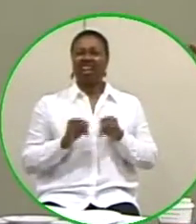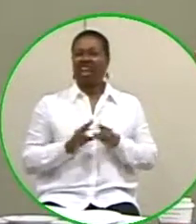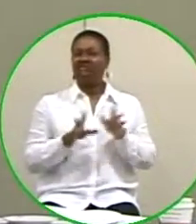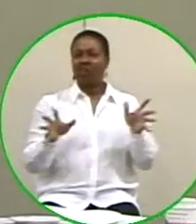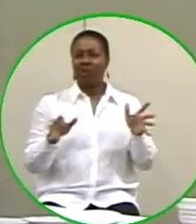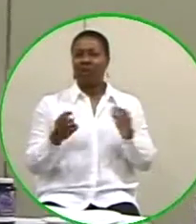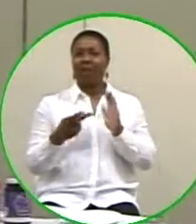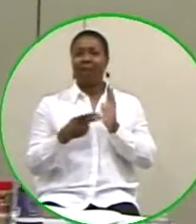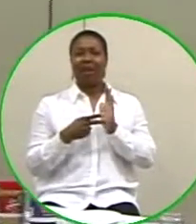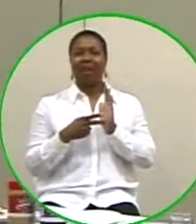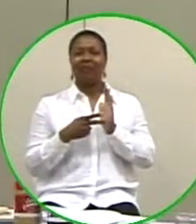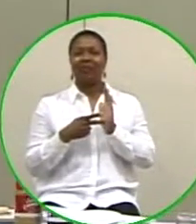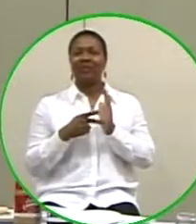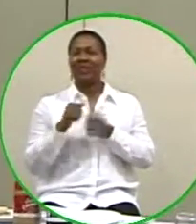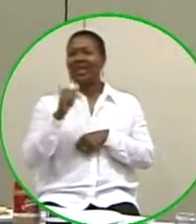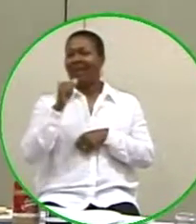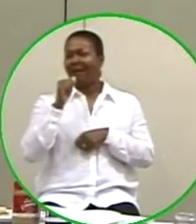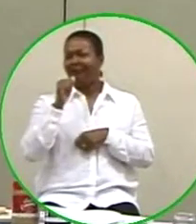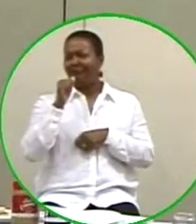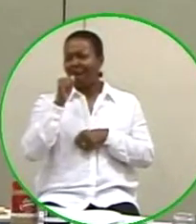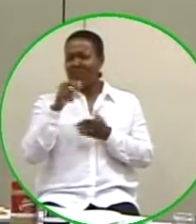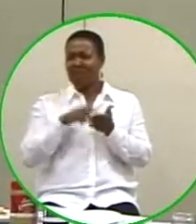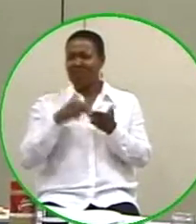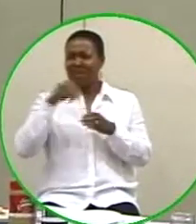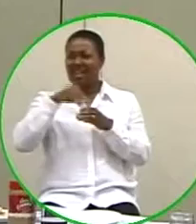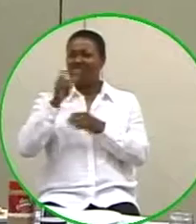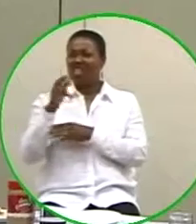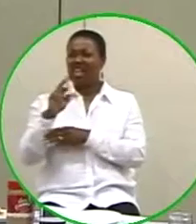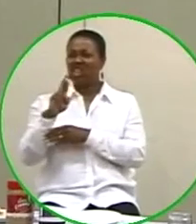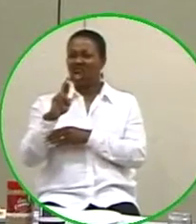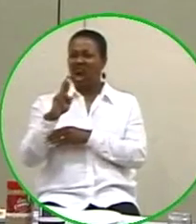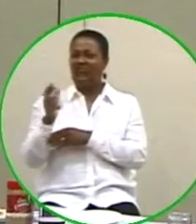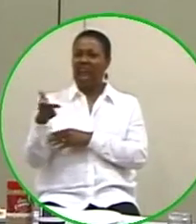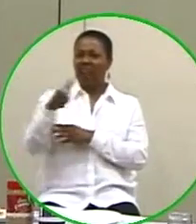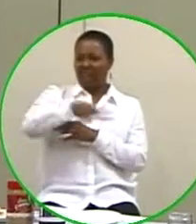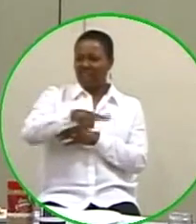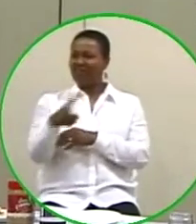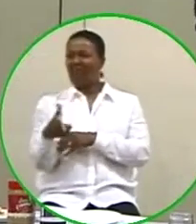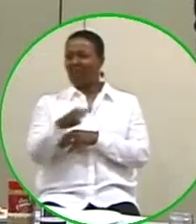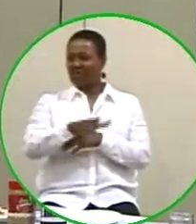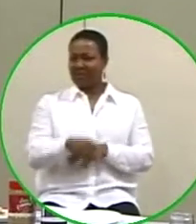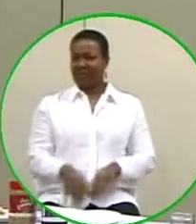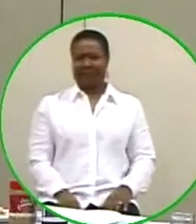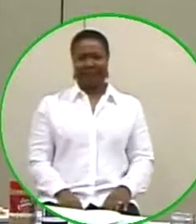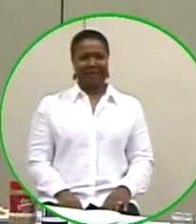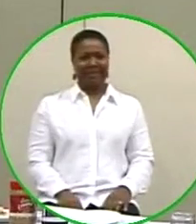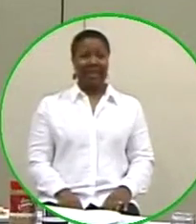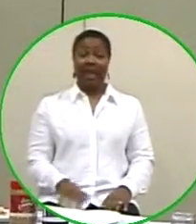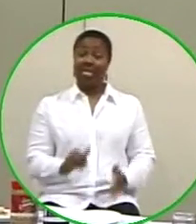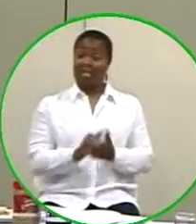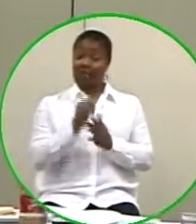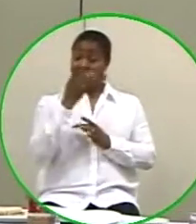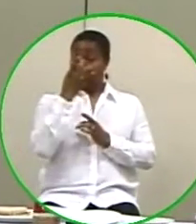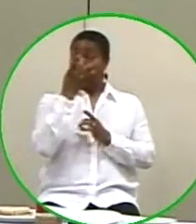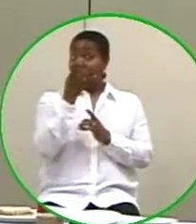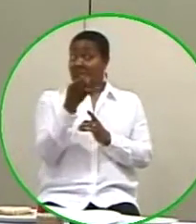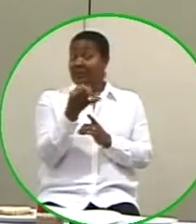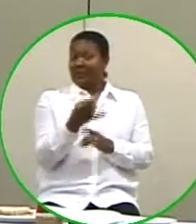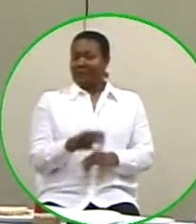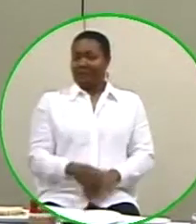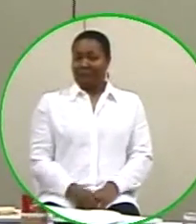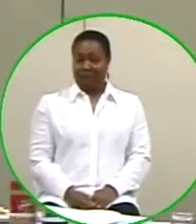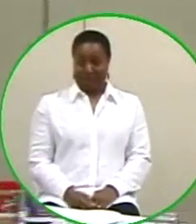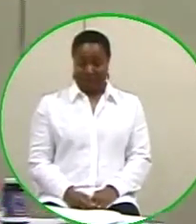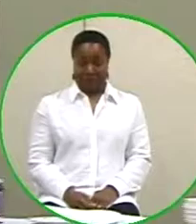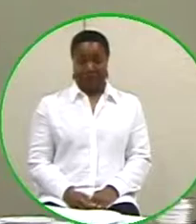everywhere, and what I got back was peanut butter in the jelly jar and jelly in the peanut butter jar, and it was interesting. It was interesting.